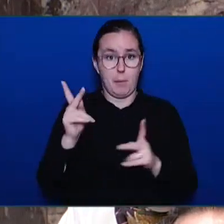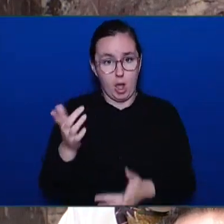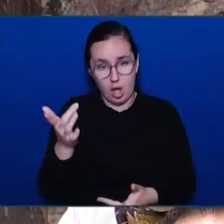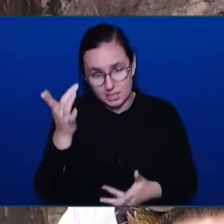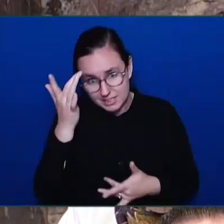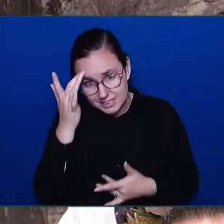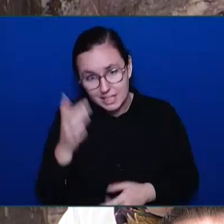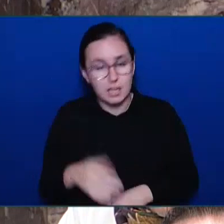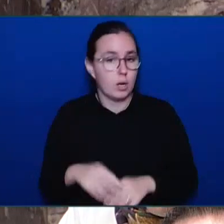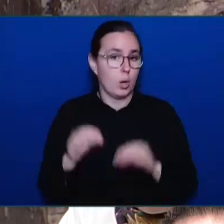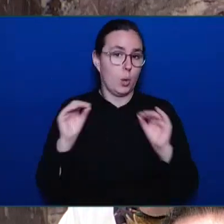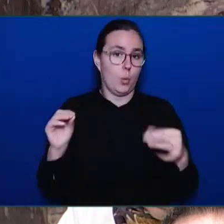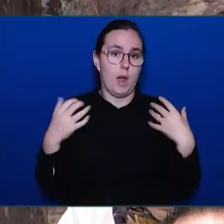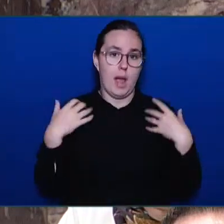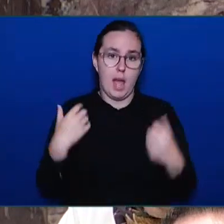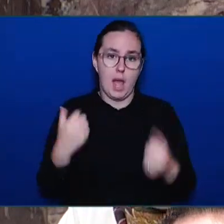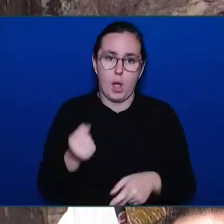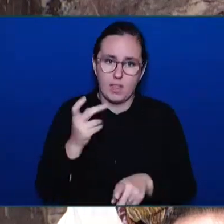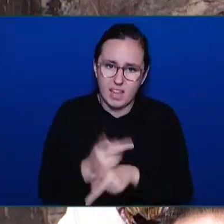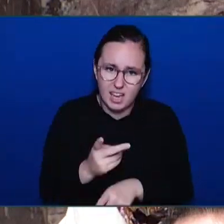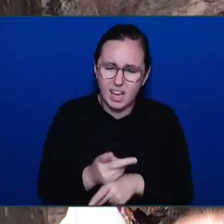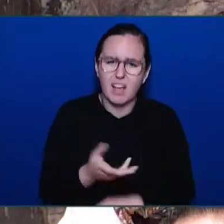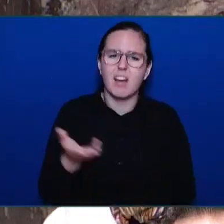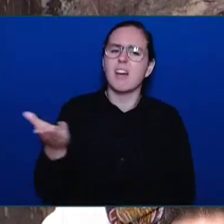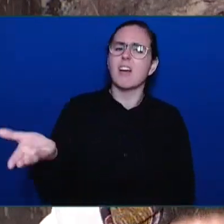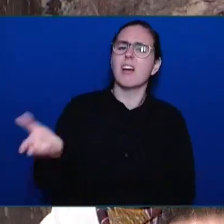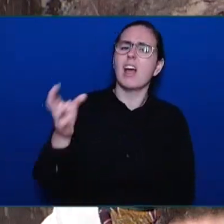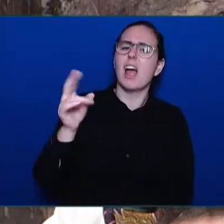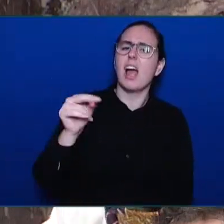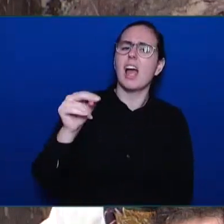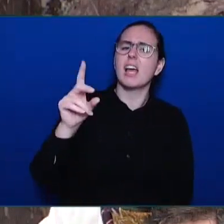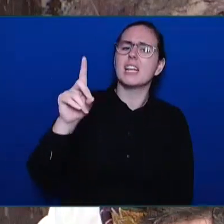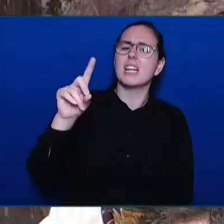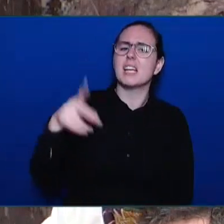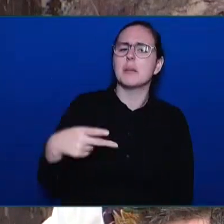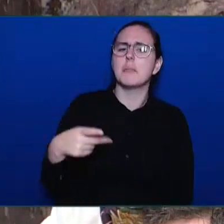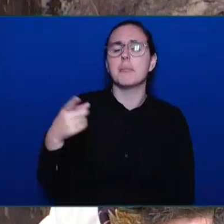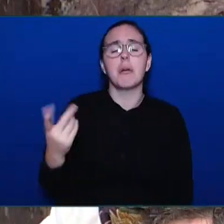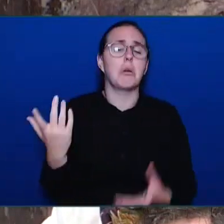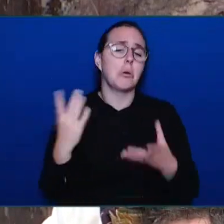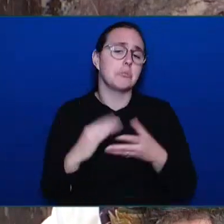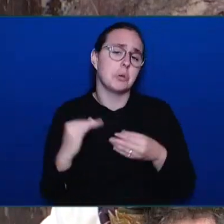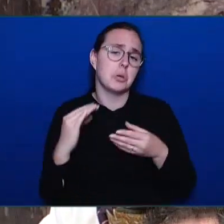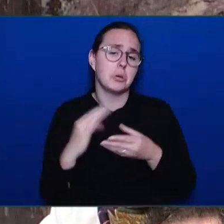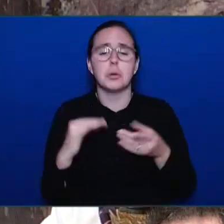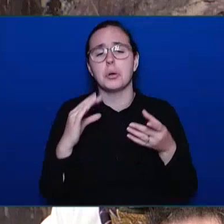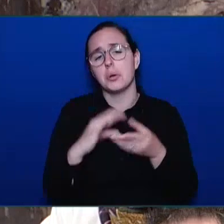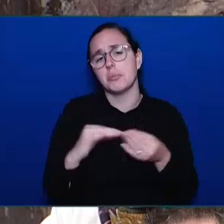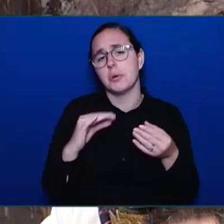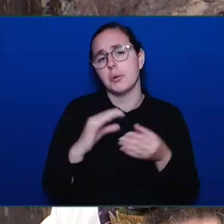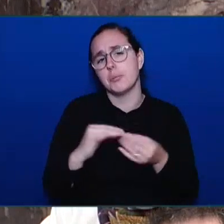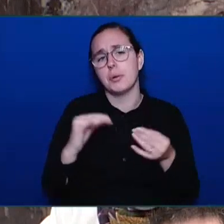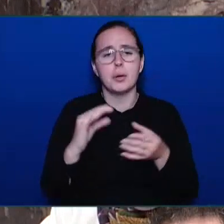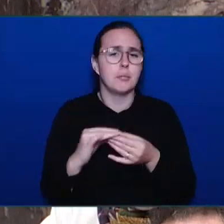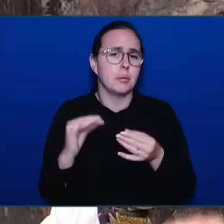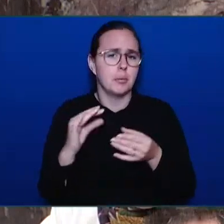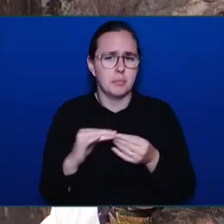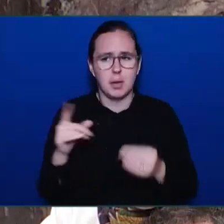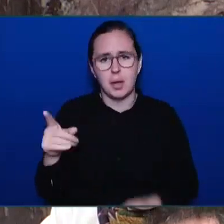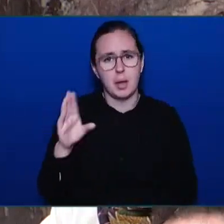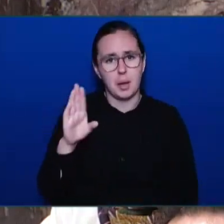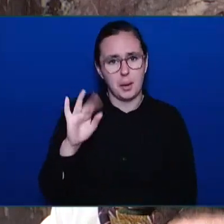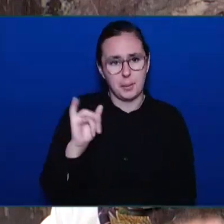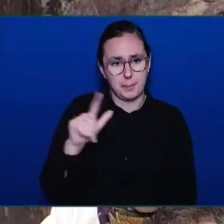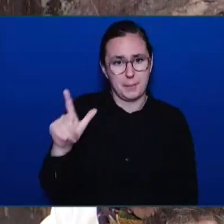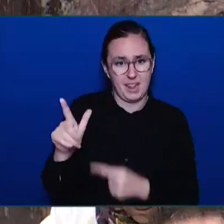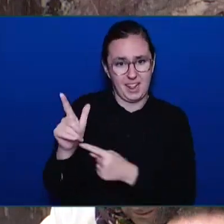on filibustering a two-clause bill that everyone in this legislature supports. That